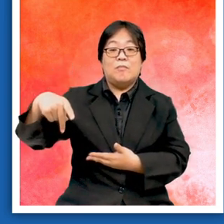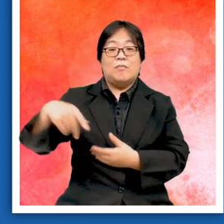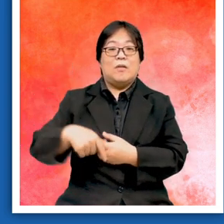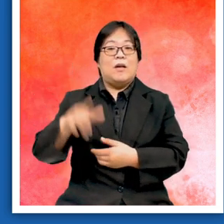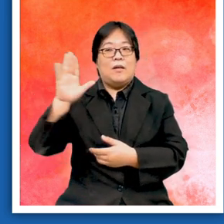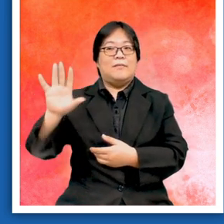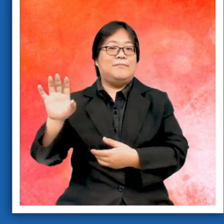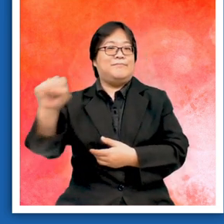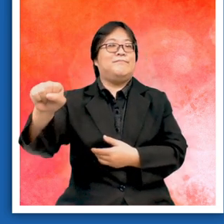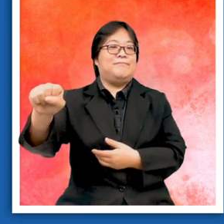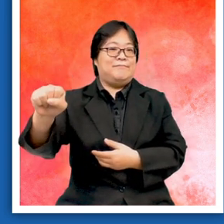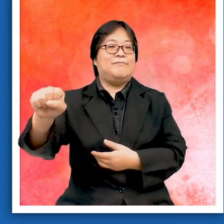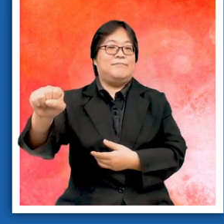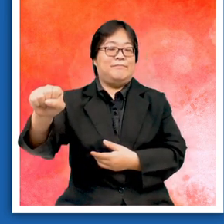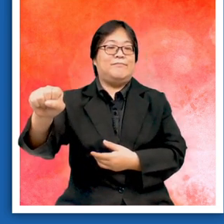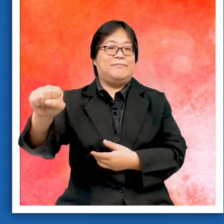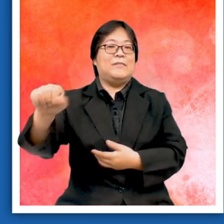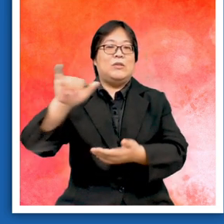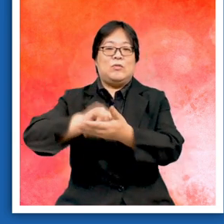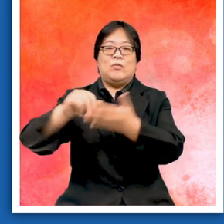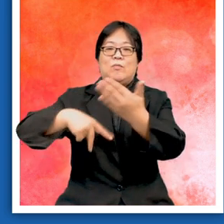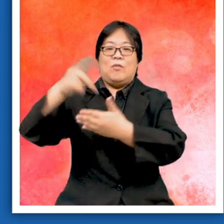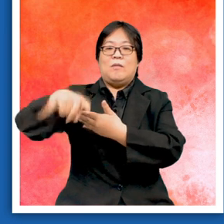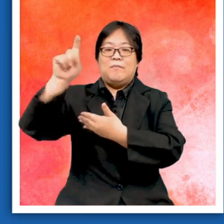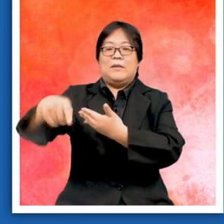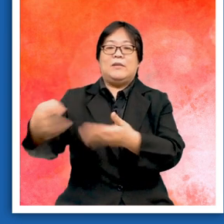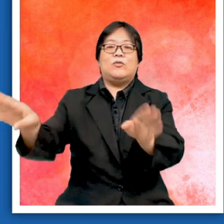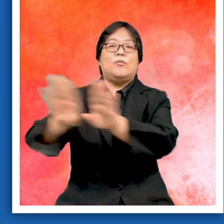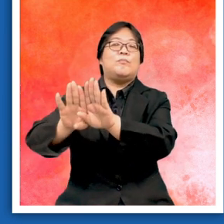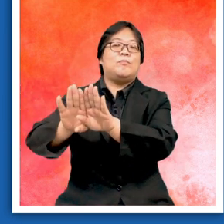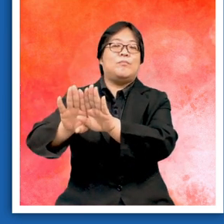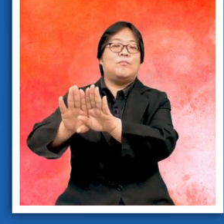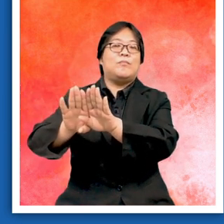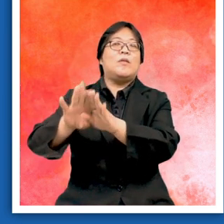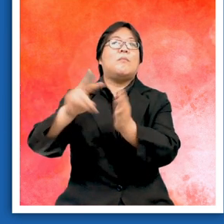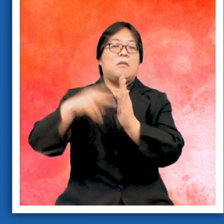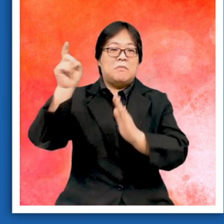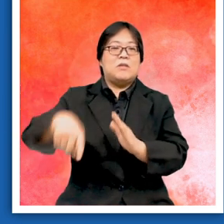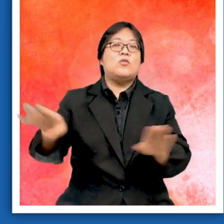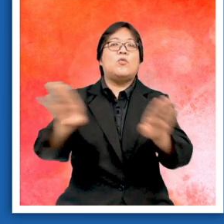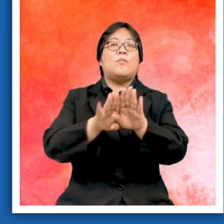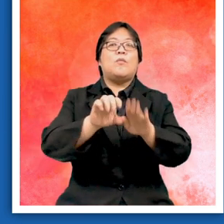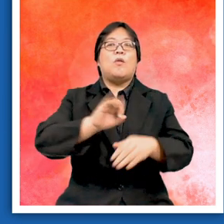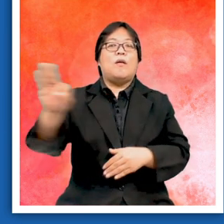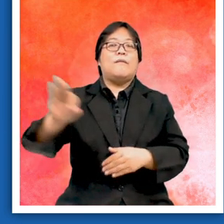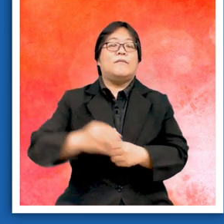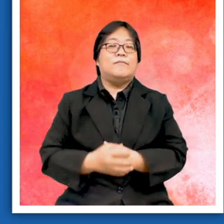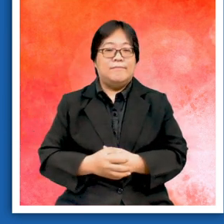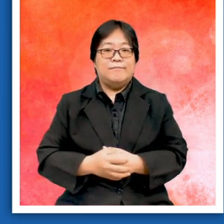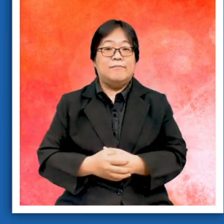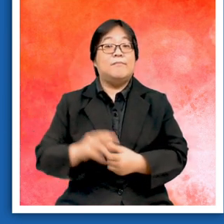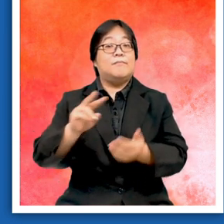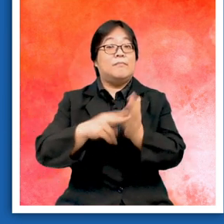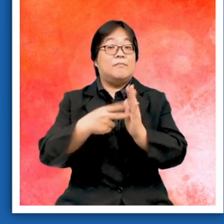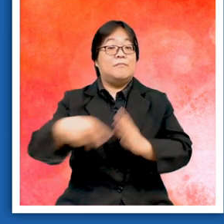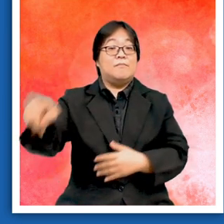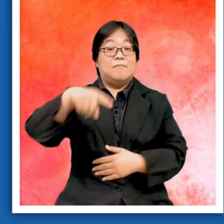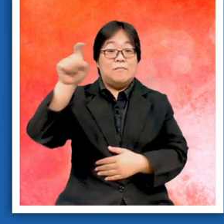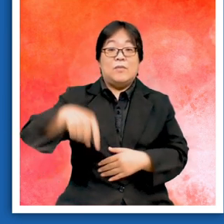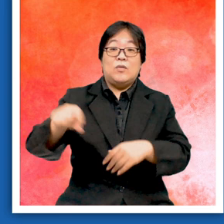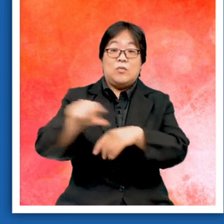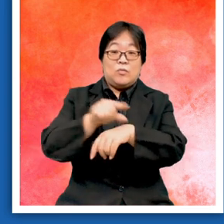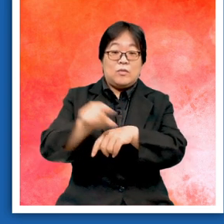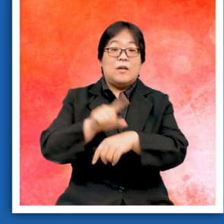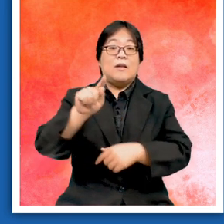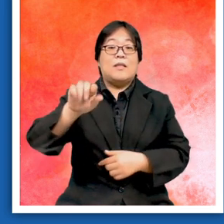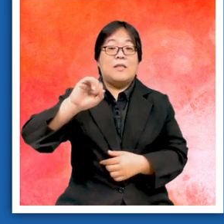will detect it as a program that need to be turned off. So you need to turn off. For this case, you need to use Task